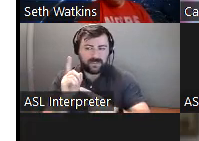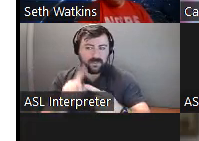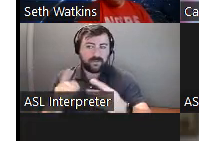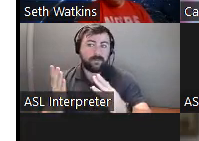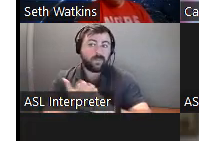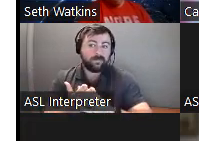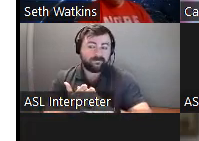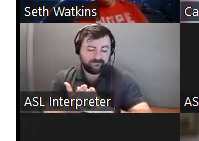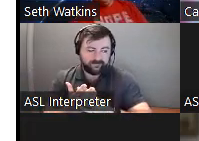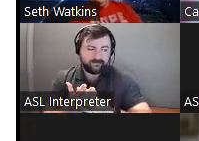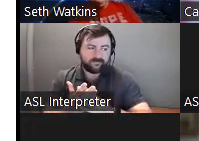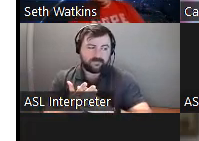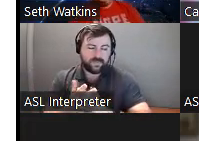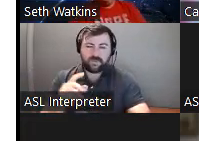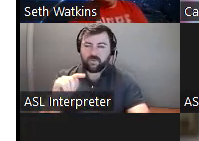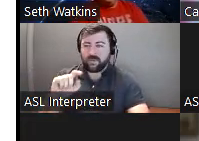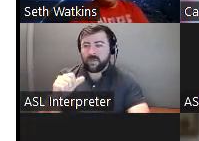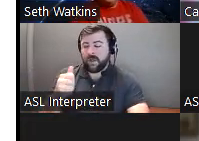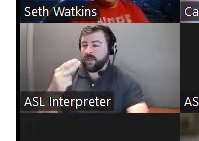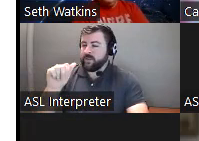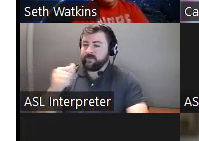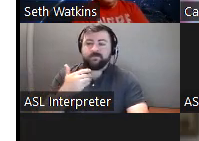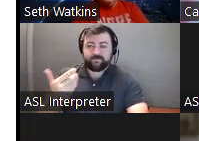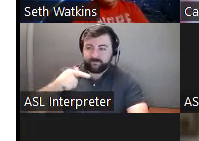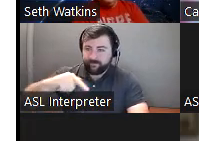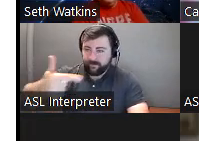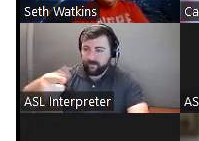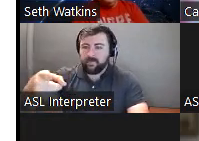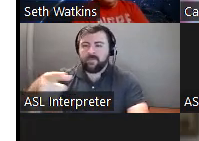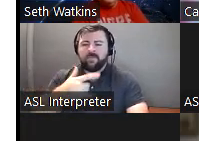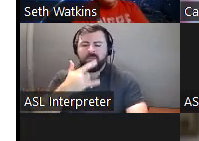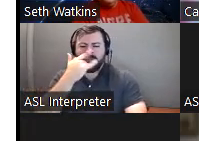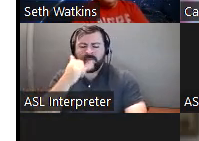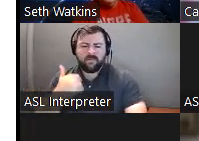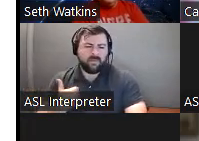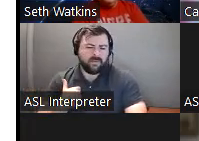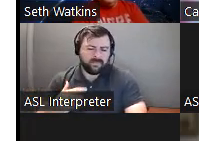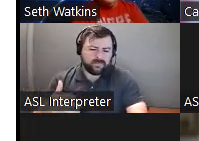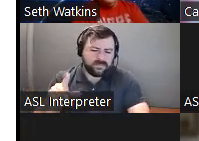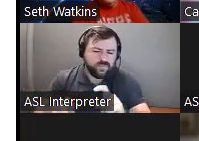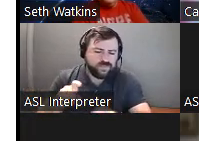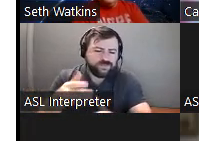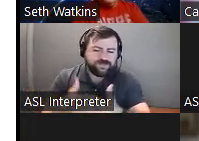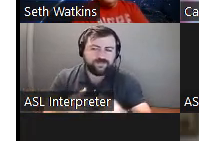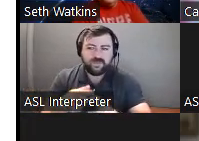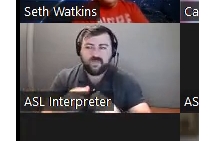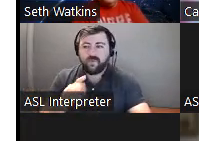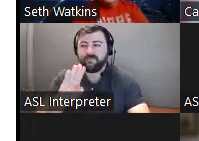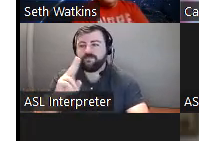so, Tasha, I will pass it to you it looks like we've got some questions from BHAAC